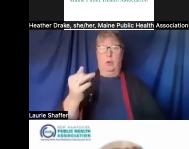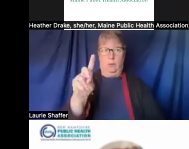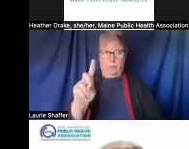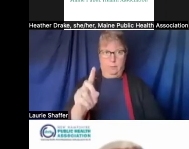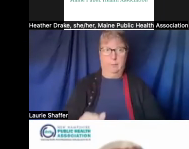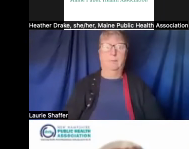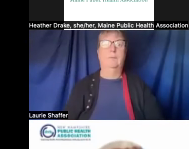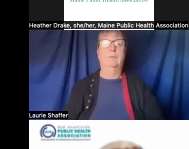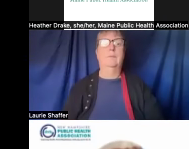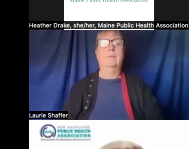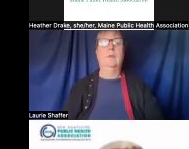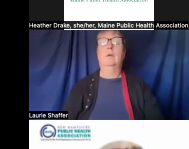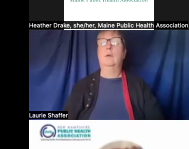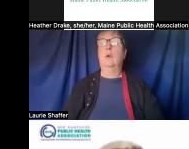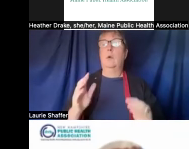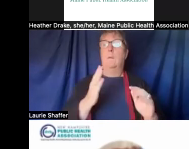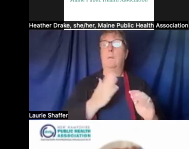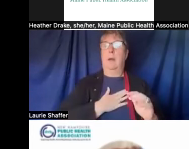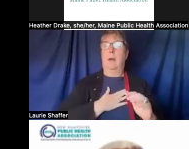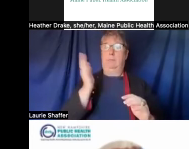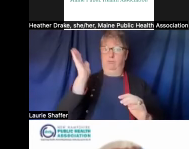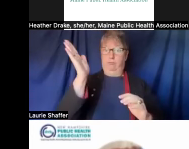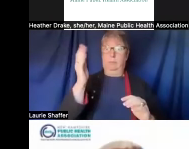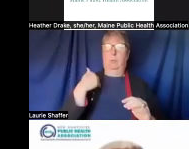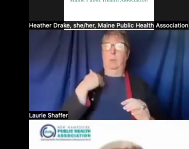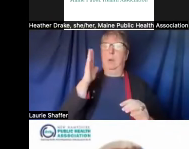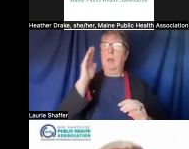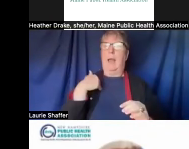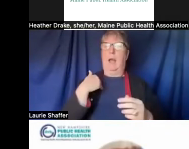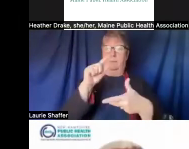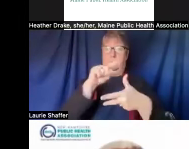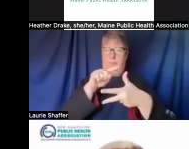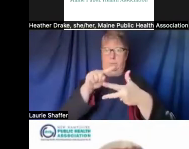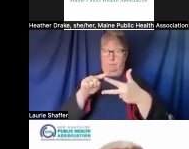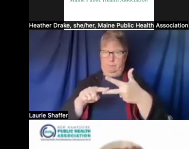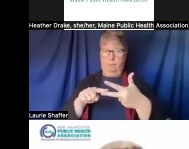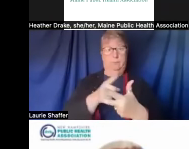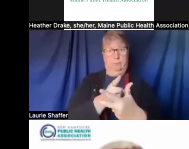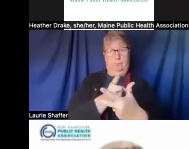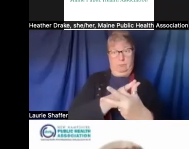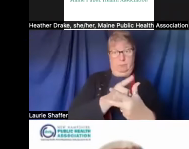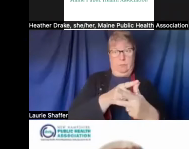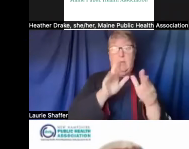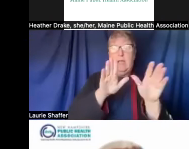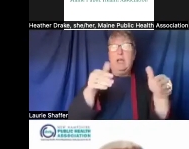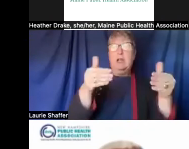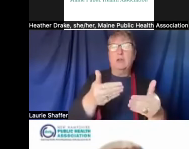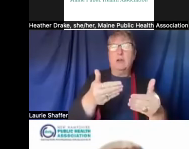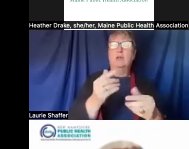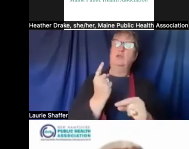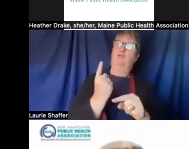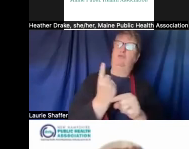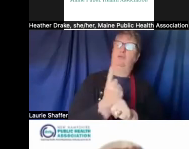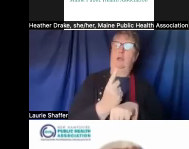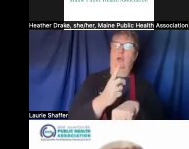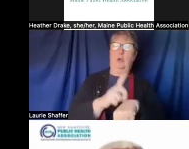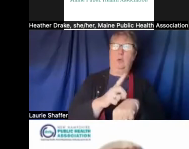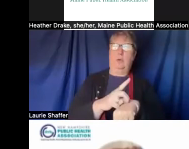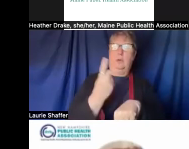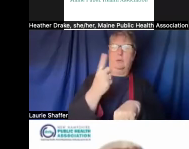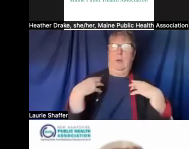So I've organized this presentation into 3 different sections. The first section provides an introduction to the normal duties of the local health